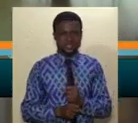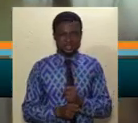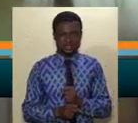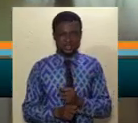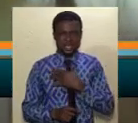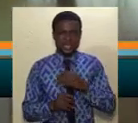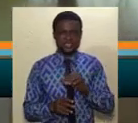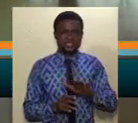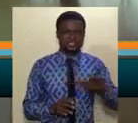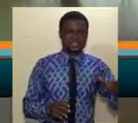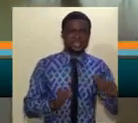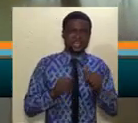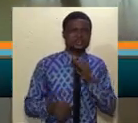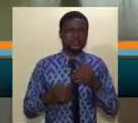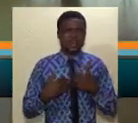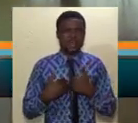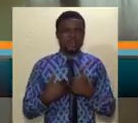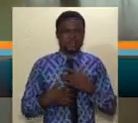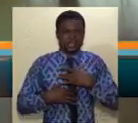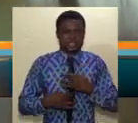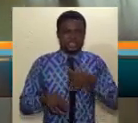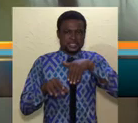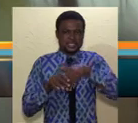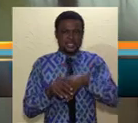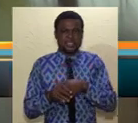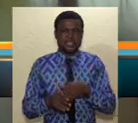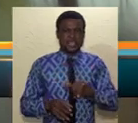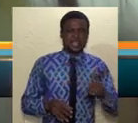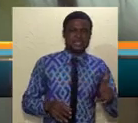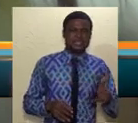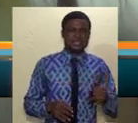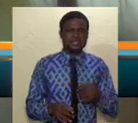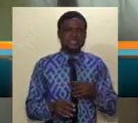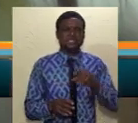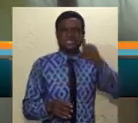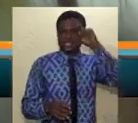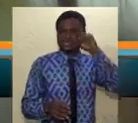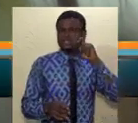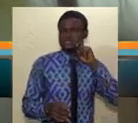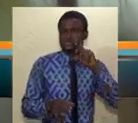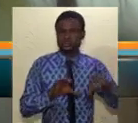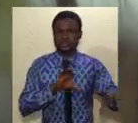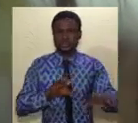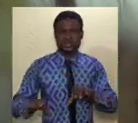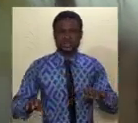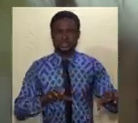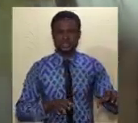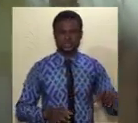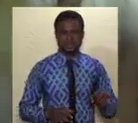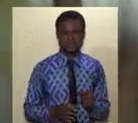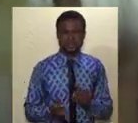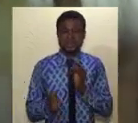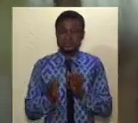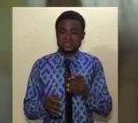activity. So it's not that she comes to me, she's the one, she's dressed somehow, or